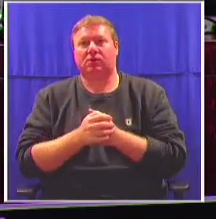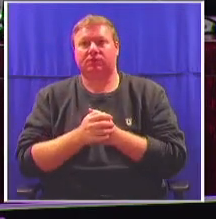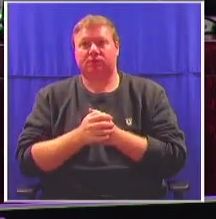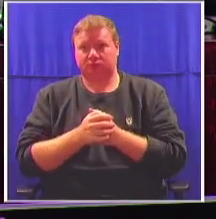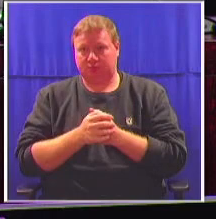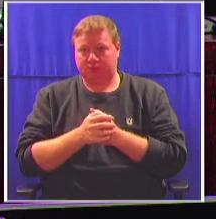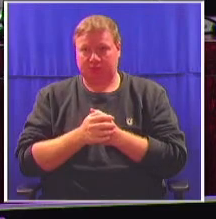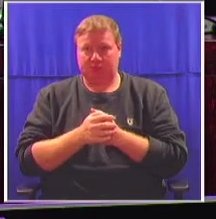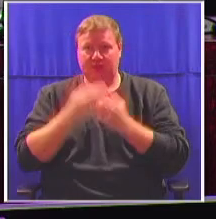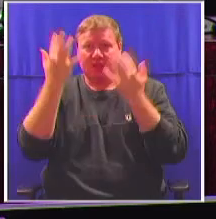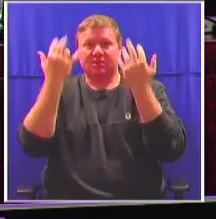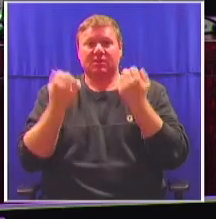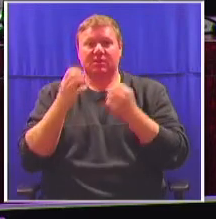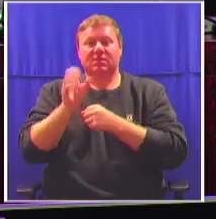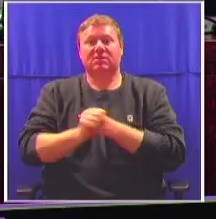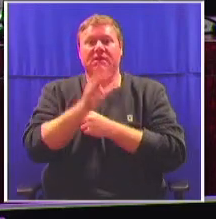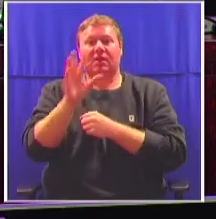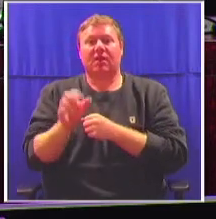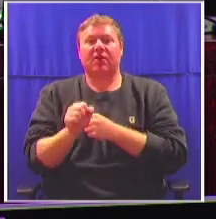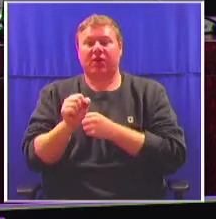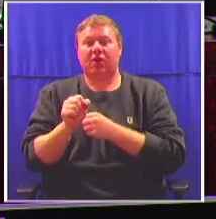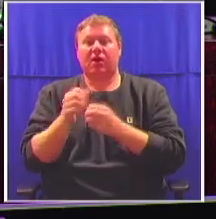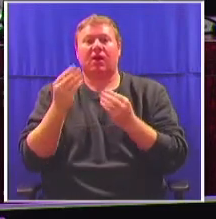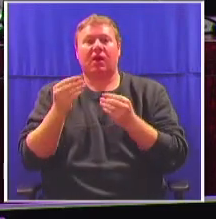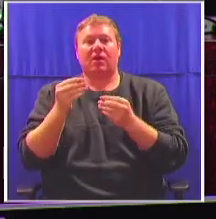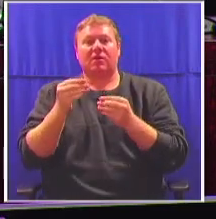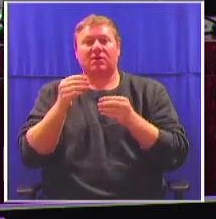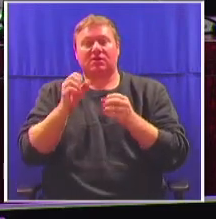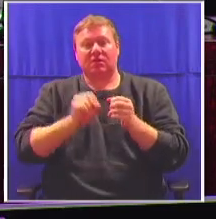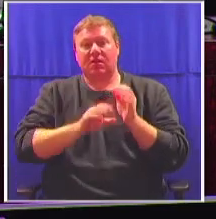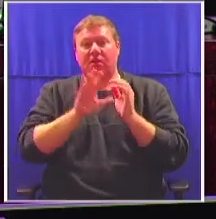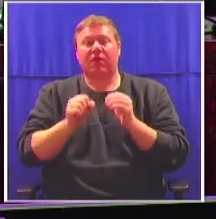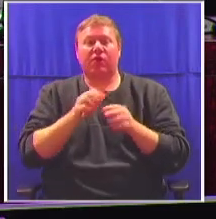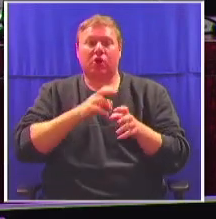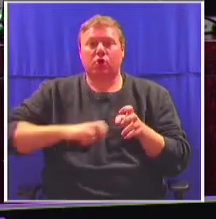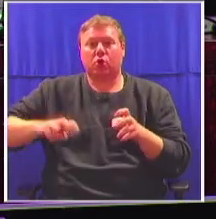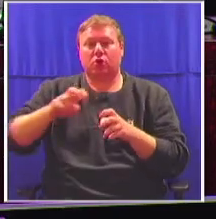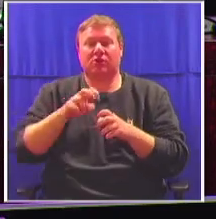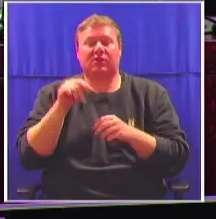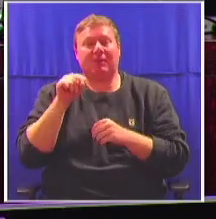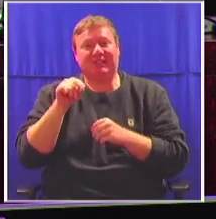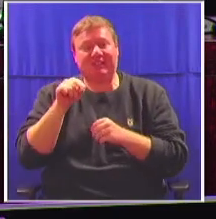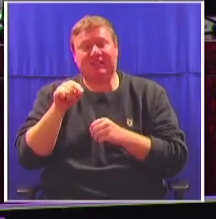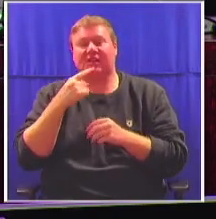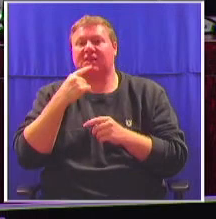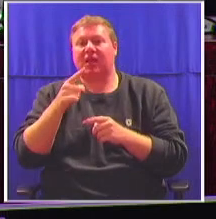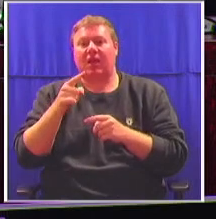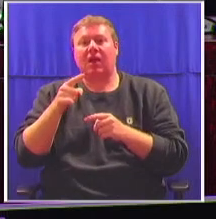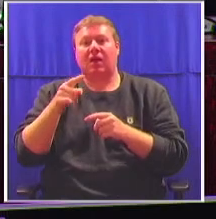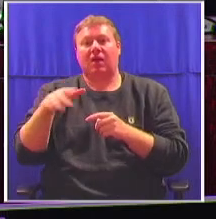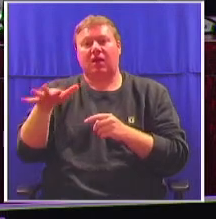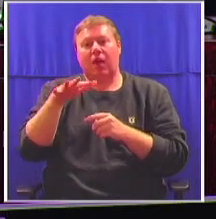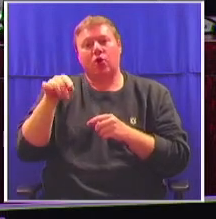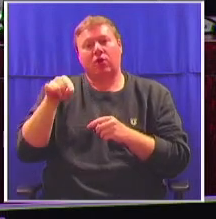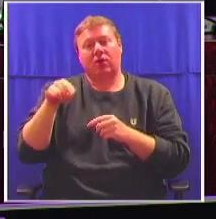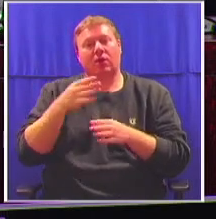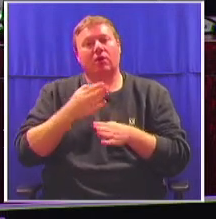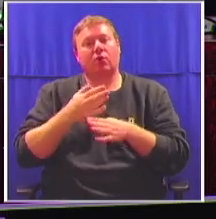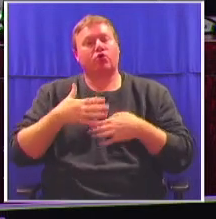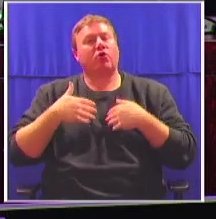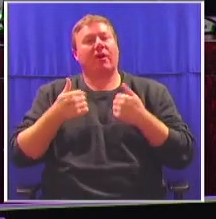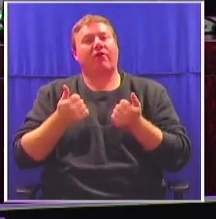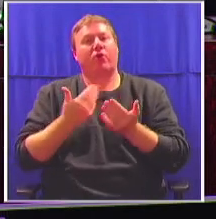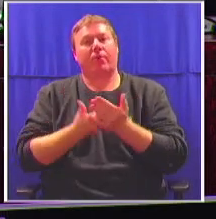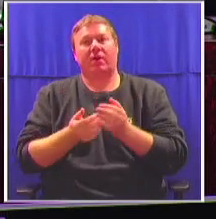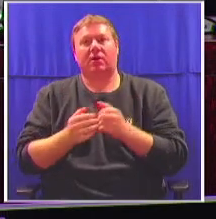from Stats SA and South African Tourism show the sector is firmly on the road to recovery. Last year,